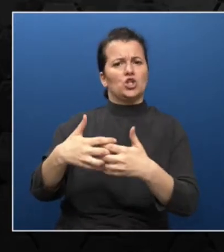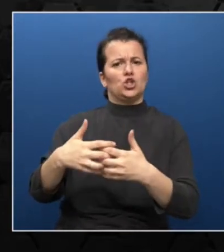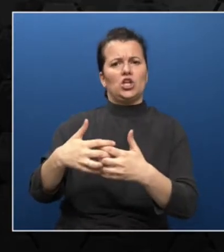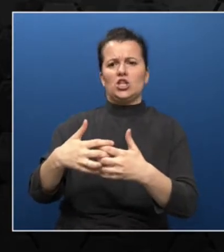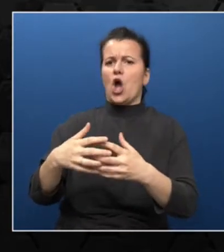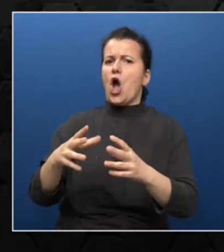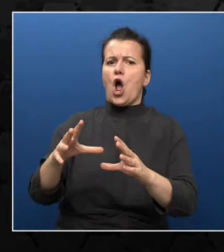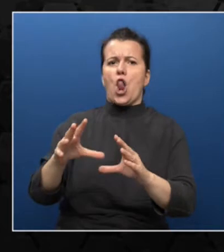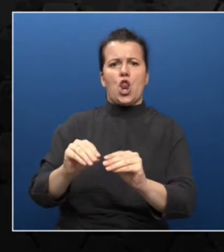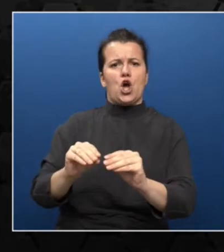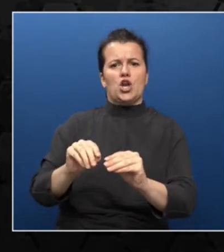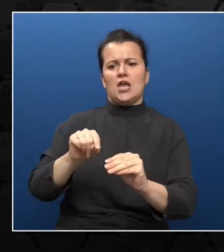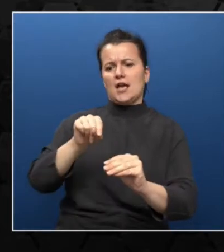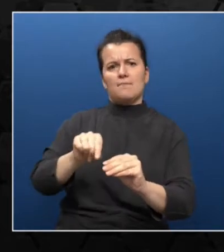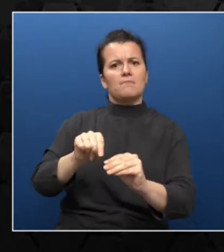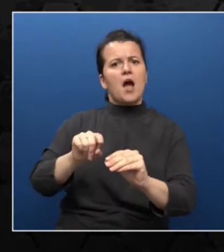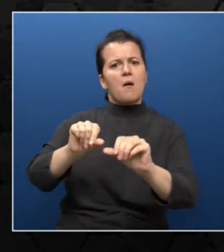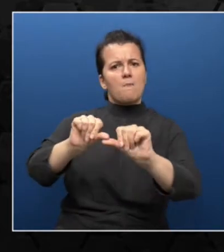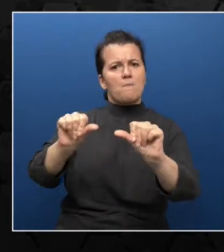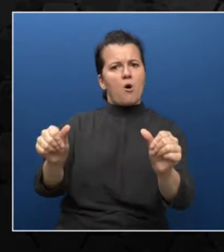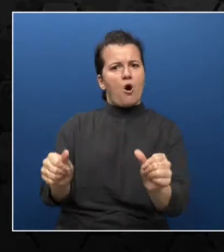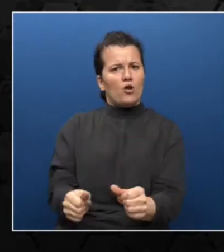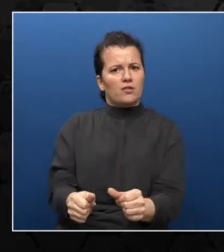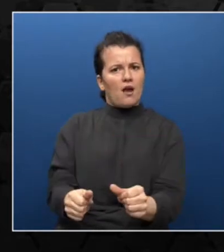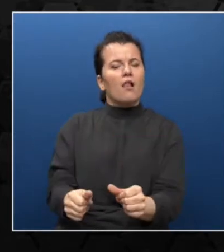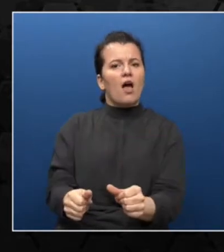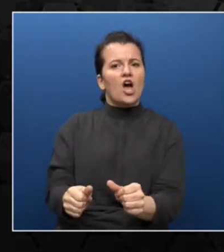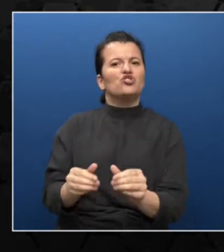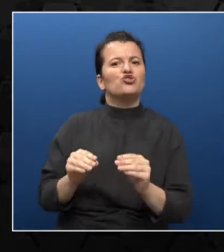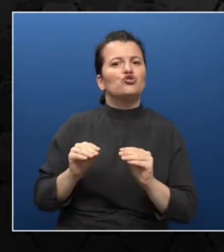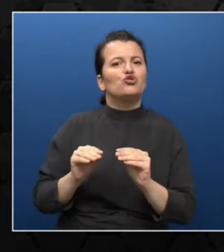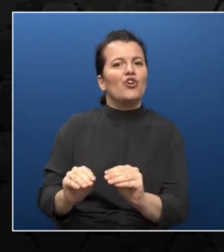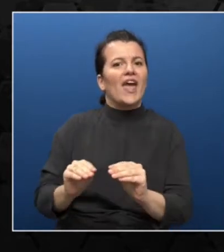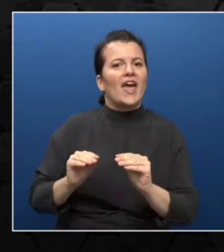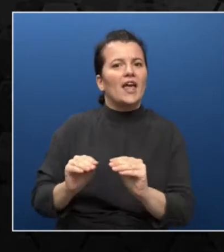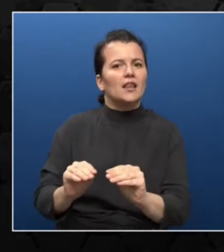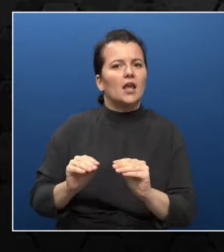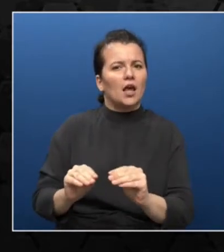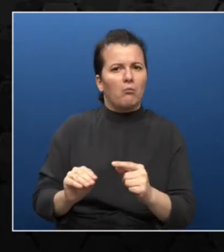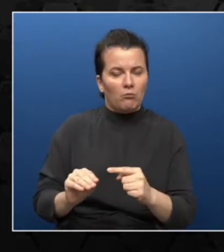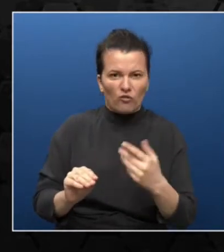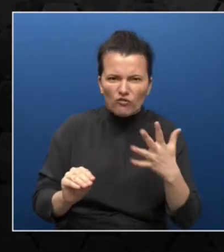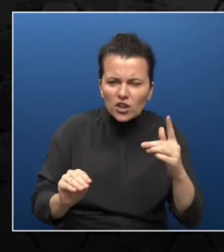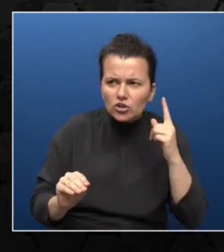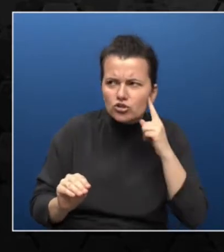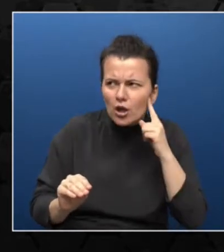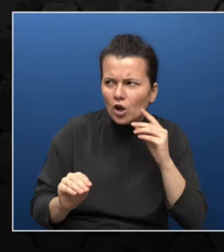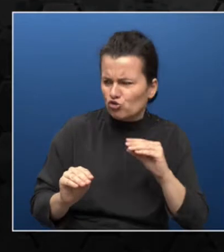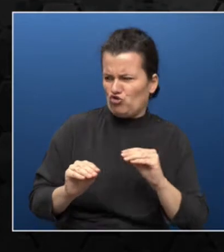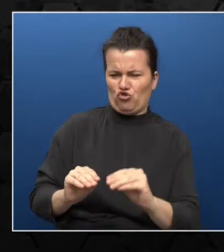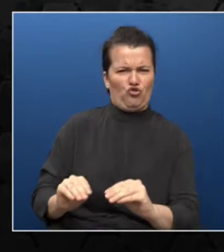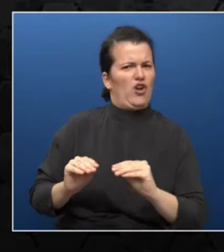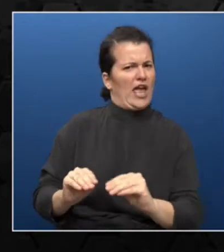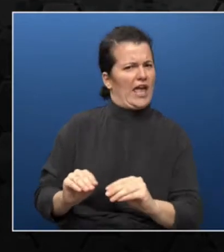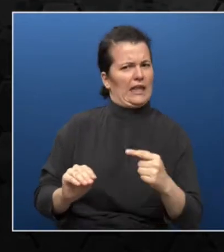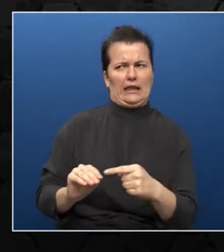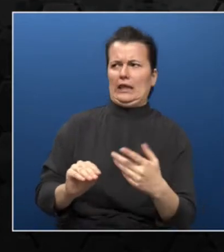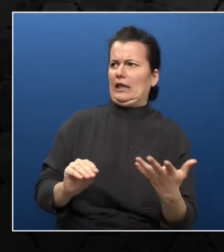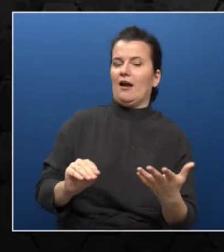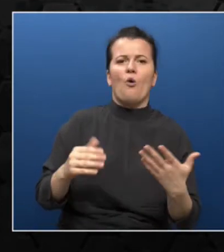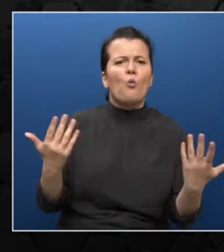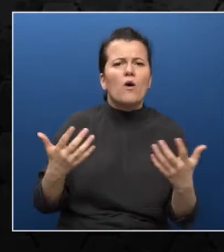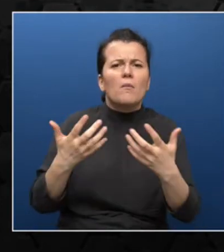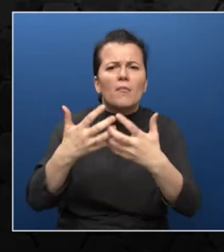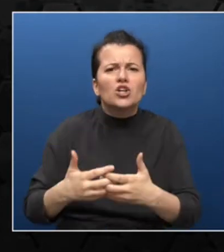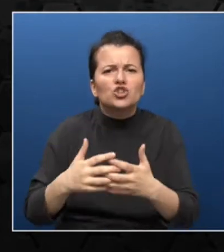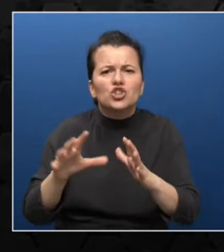in this in like a lot of ML memes if you're into those things. So machine learning is basically an